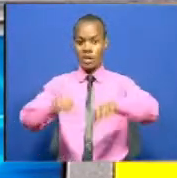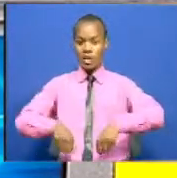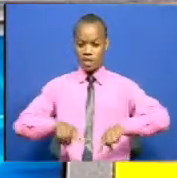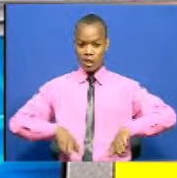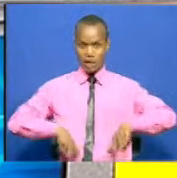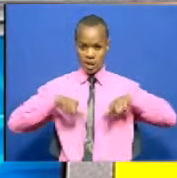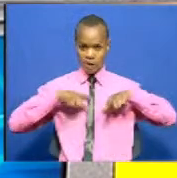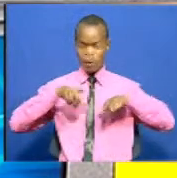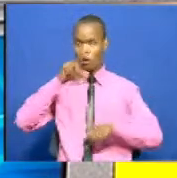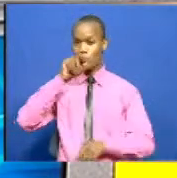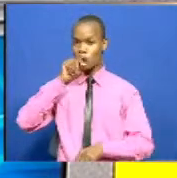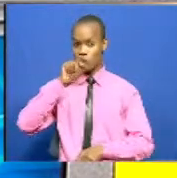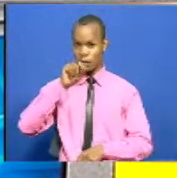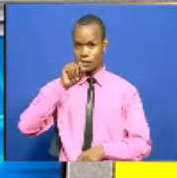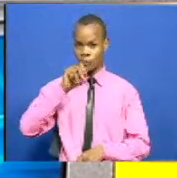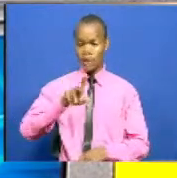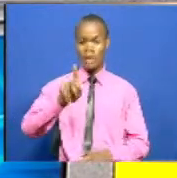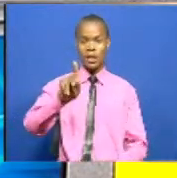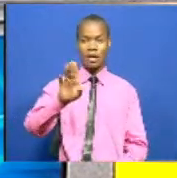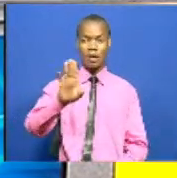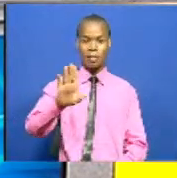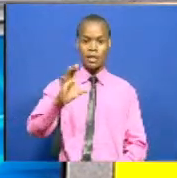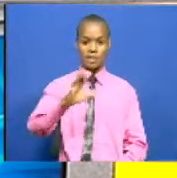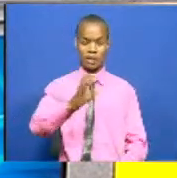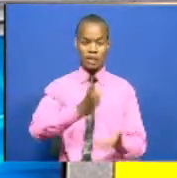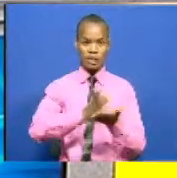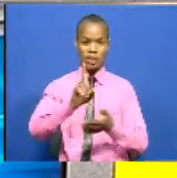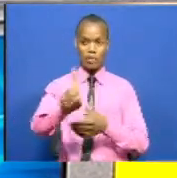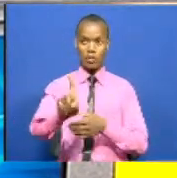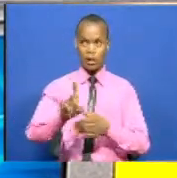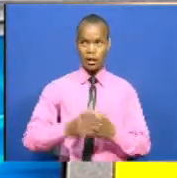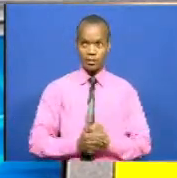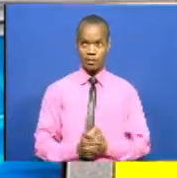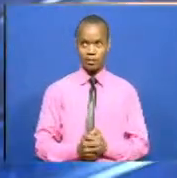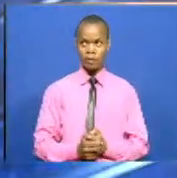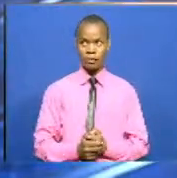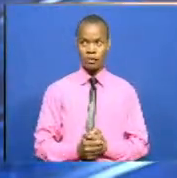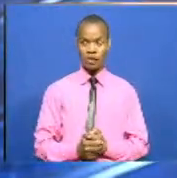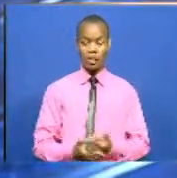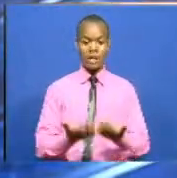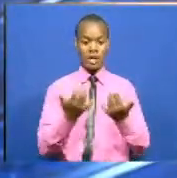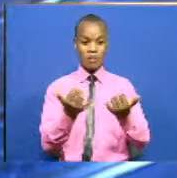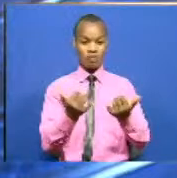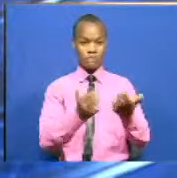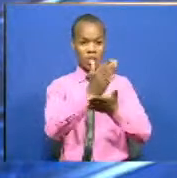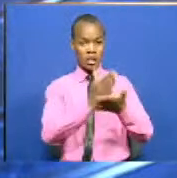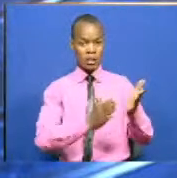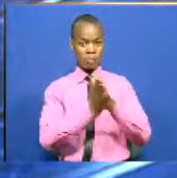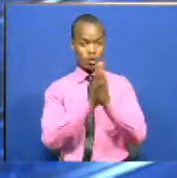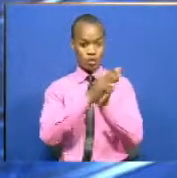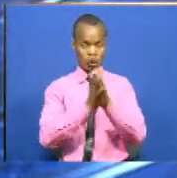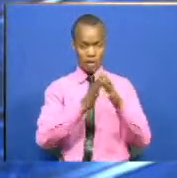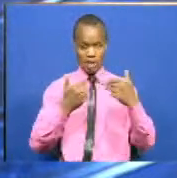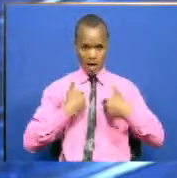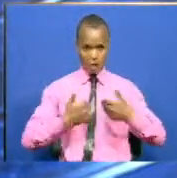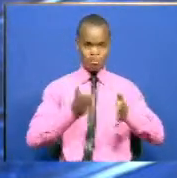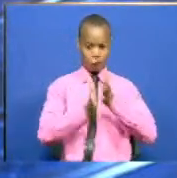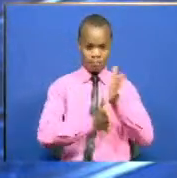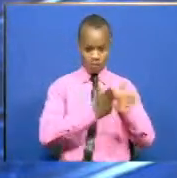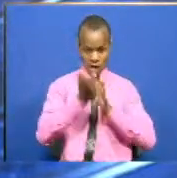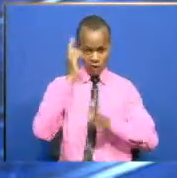on Twitter at KBC Channel One. Let us take a look at some of the stories we have lined up for you